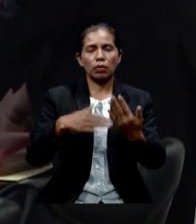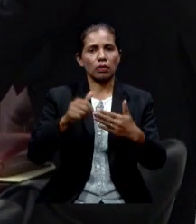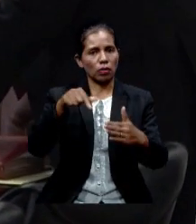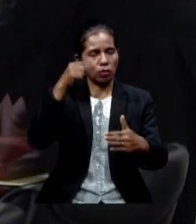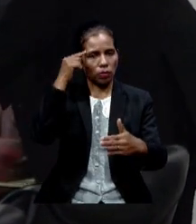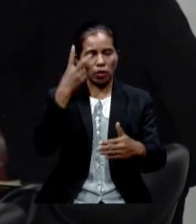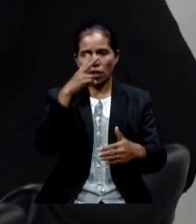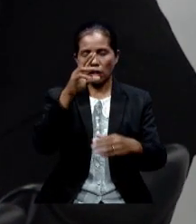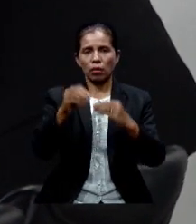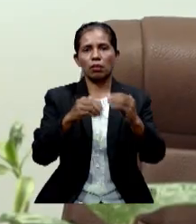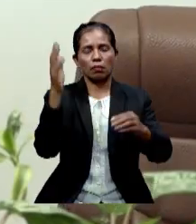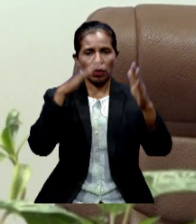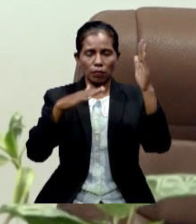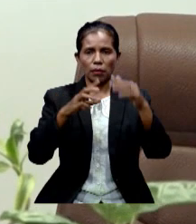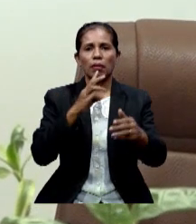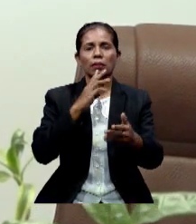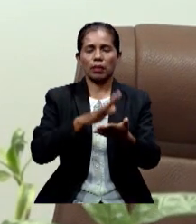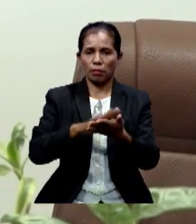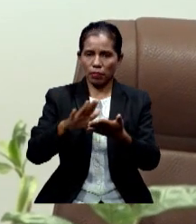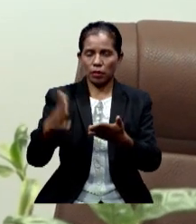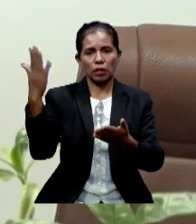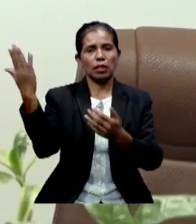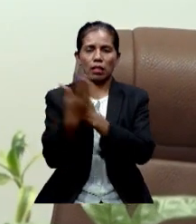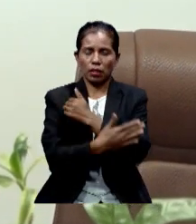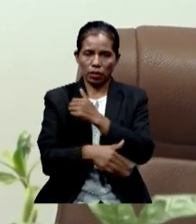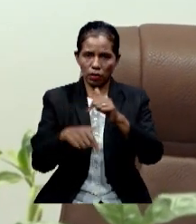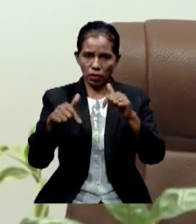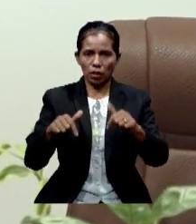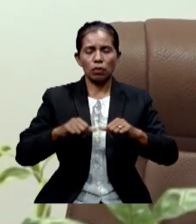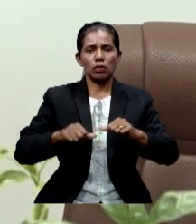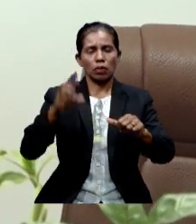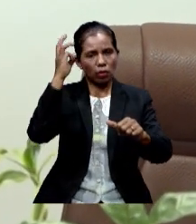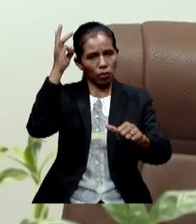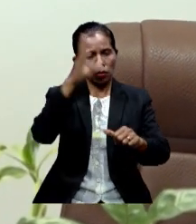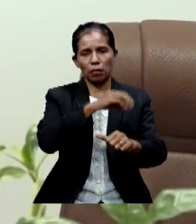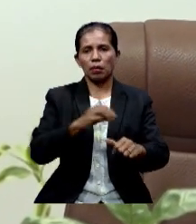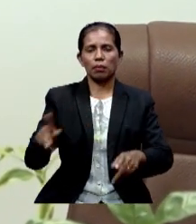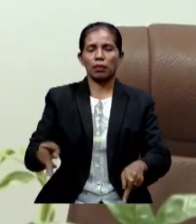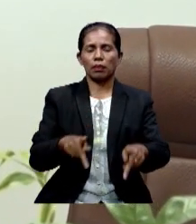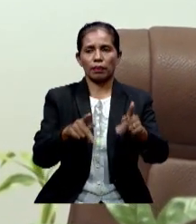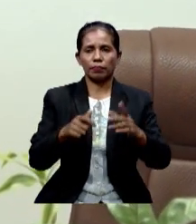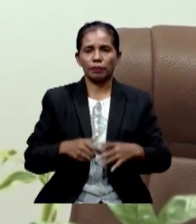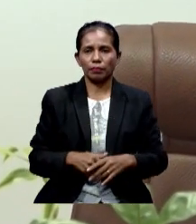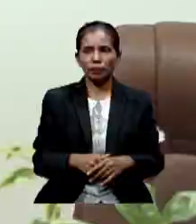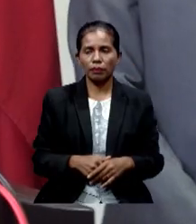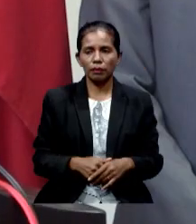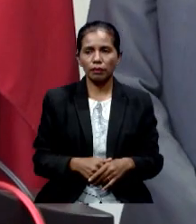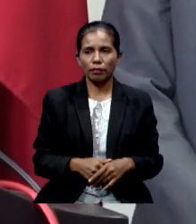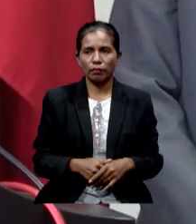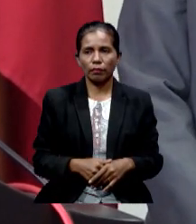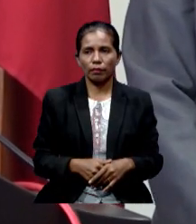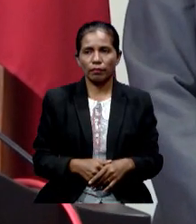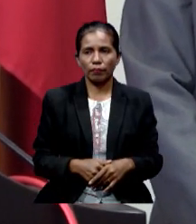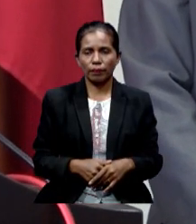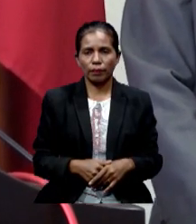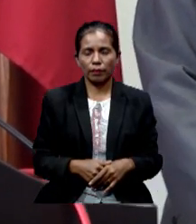hodi resolve problema Bee Moos e arrailaran nebe continua sai preocupação público. Another important topic